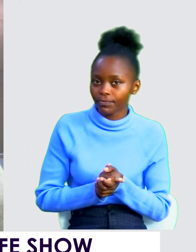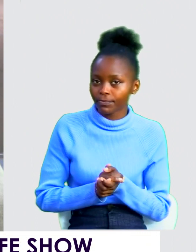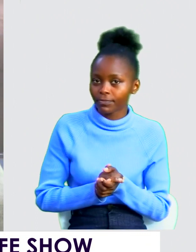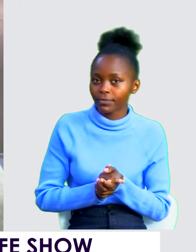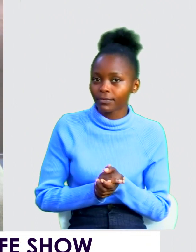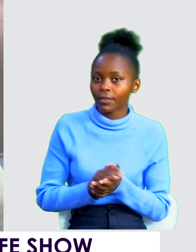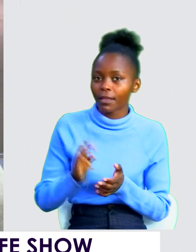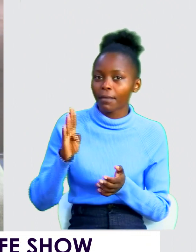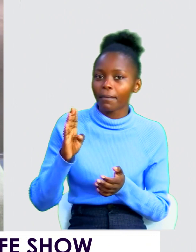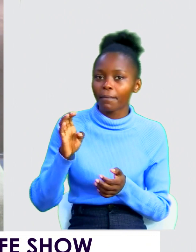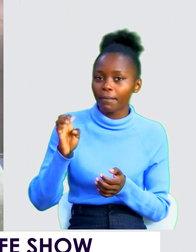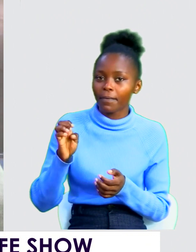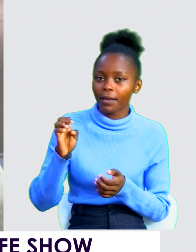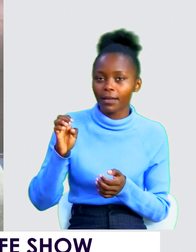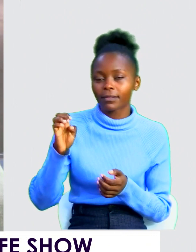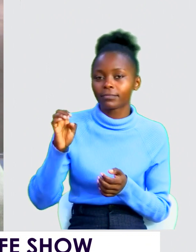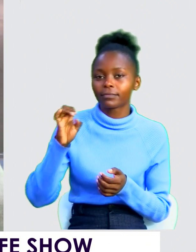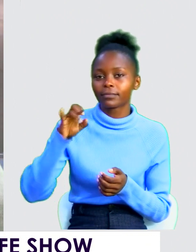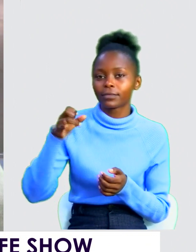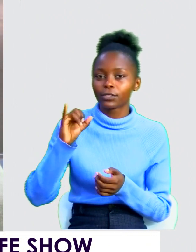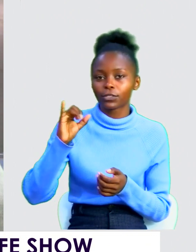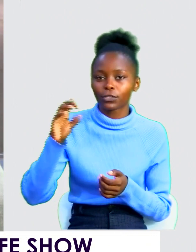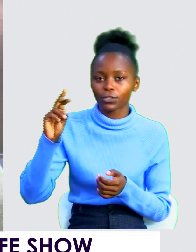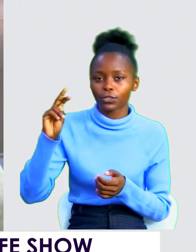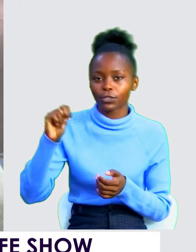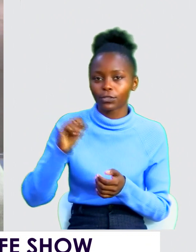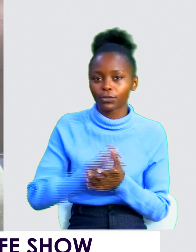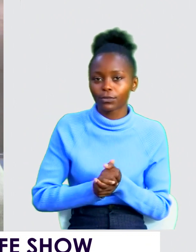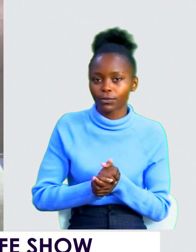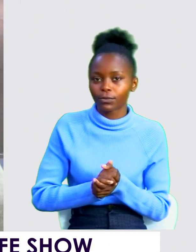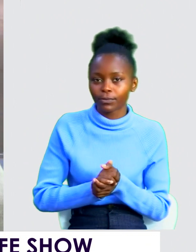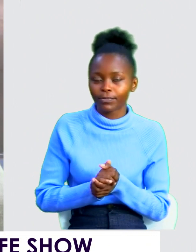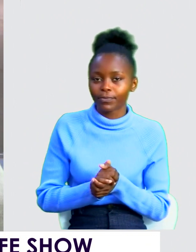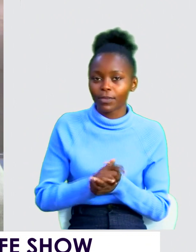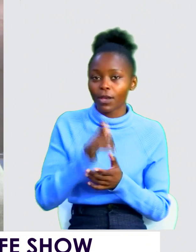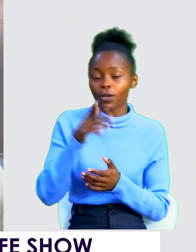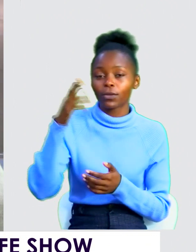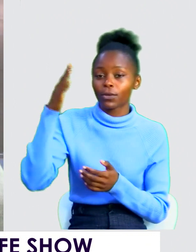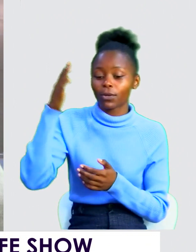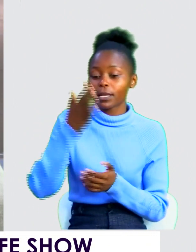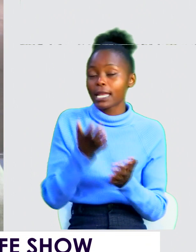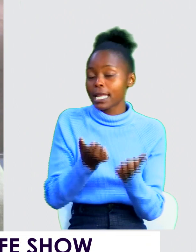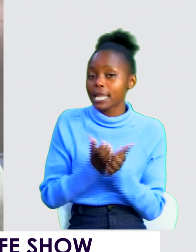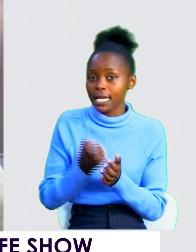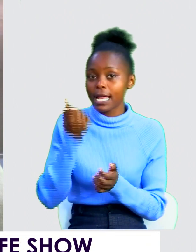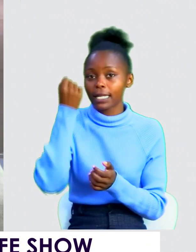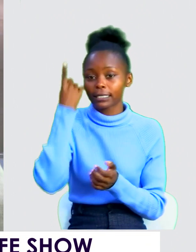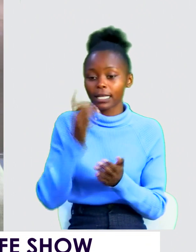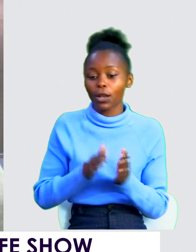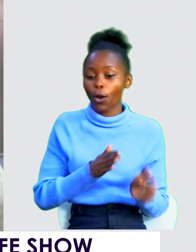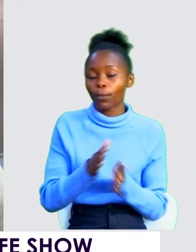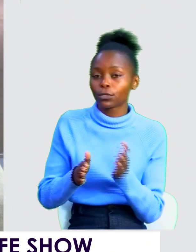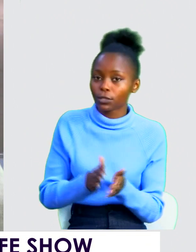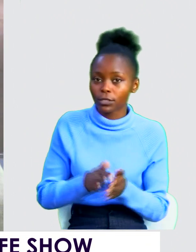Beijing, wherever you are, you need to understand that opportunity presents itself to all. There